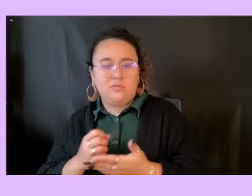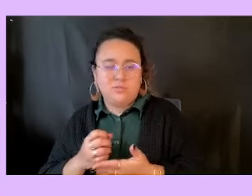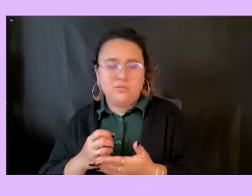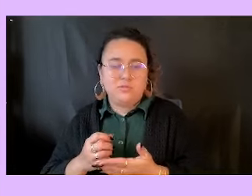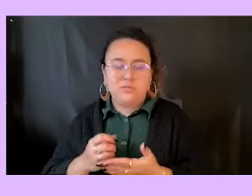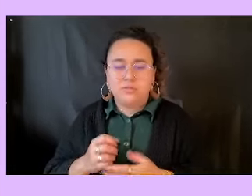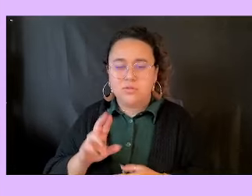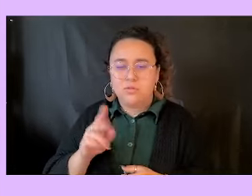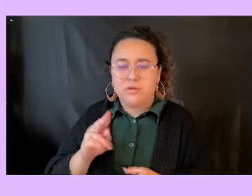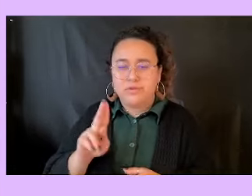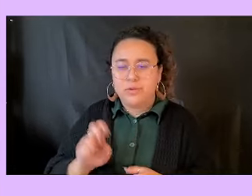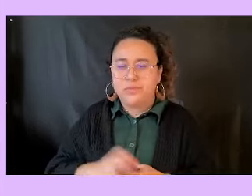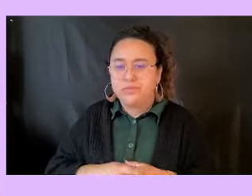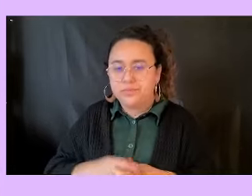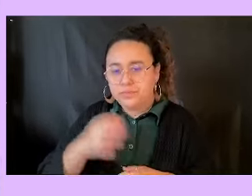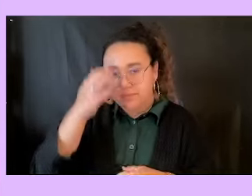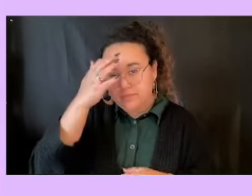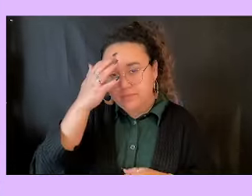You're going to hand it to me?